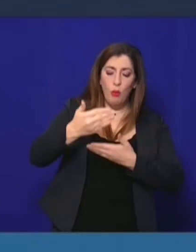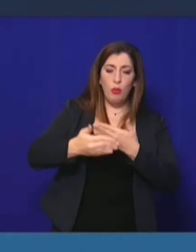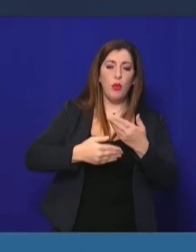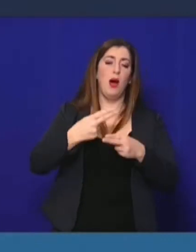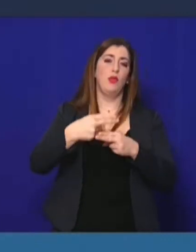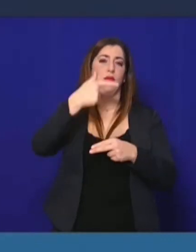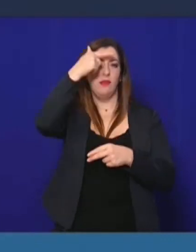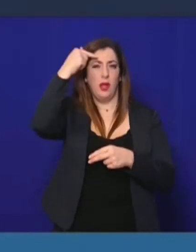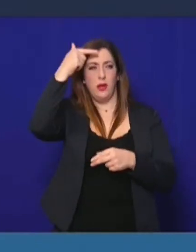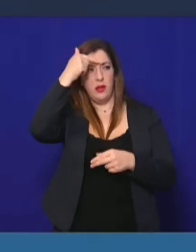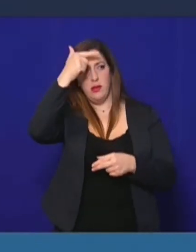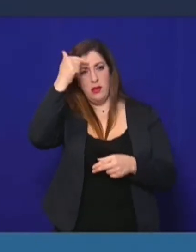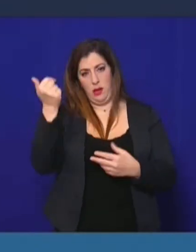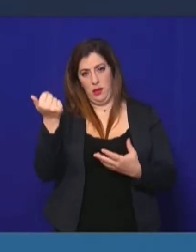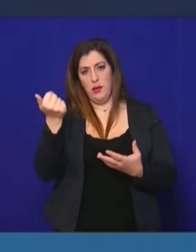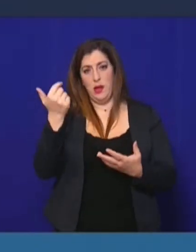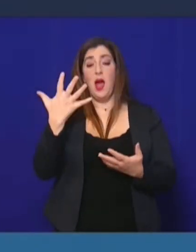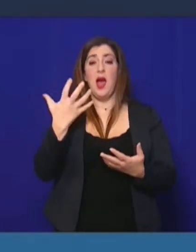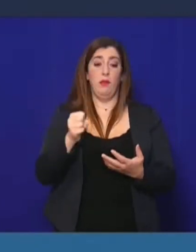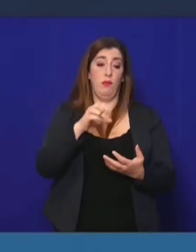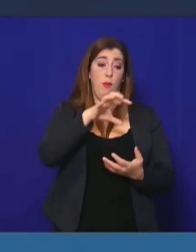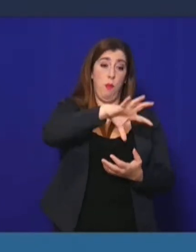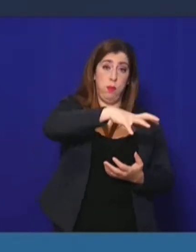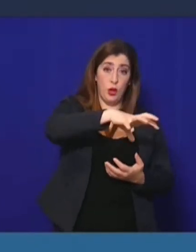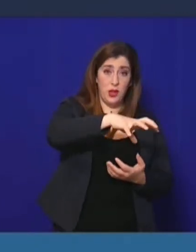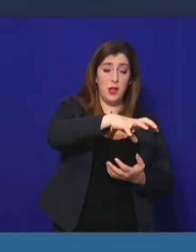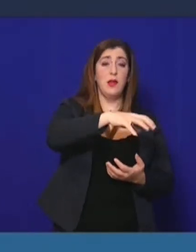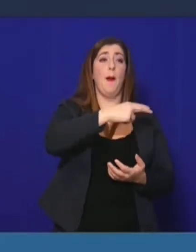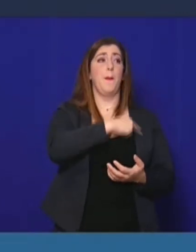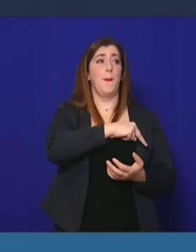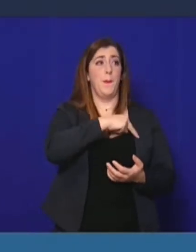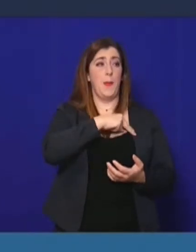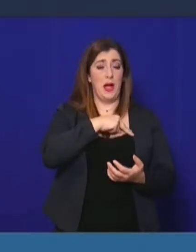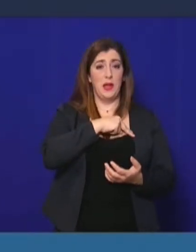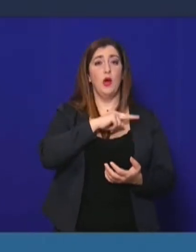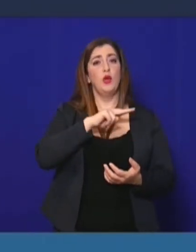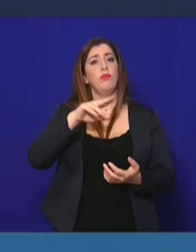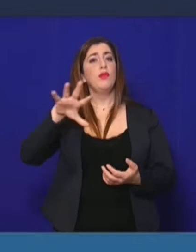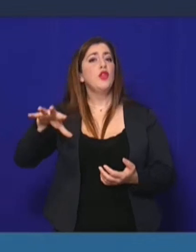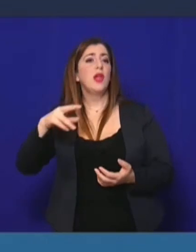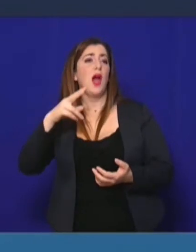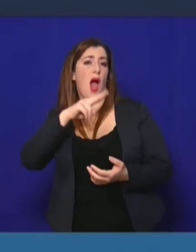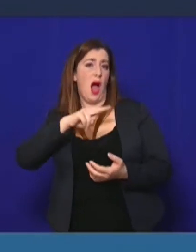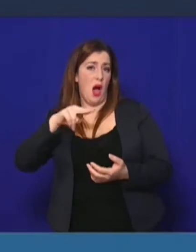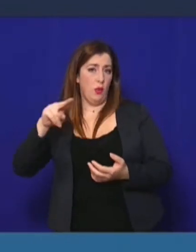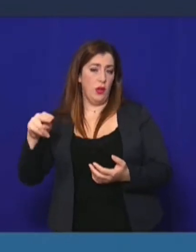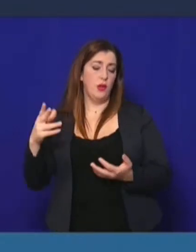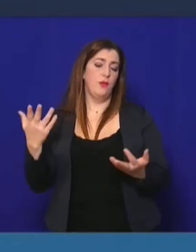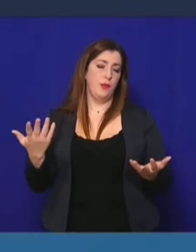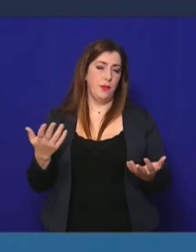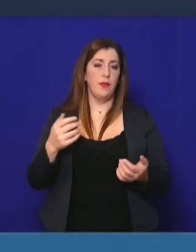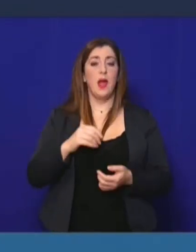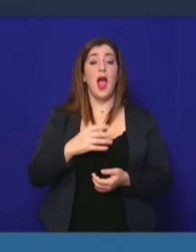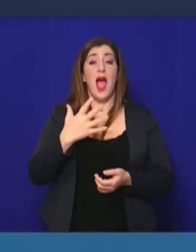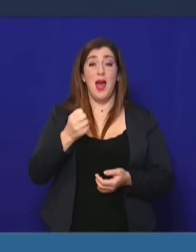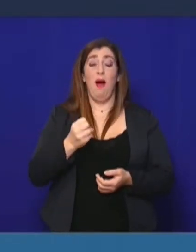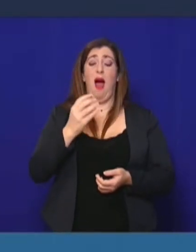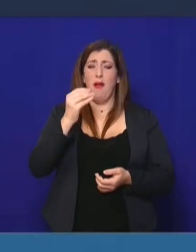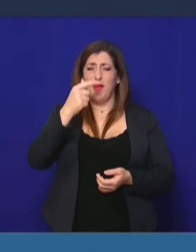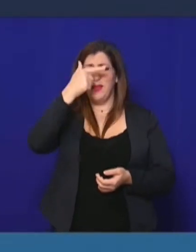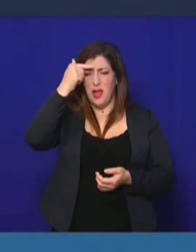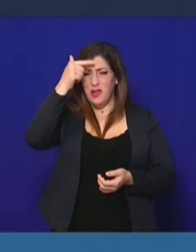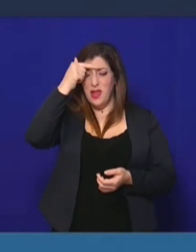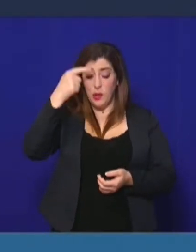fil-ħabs ta' Malta bħalma qegħdin taraw minn dit tabella n-numru ta' testijiet li qegħdin isiru kuljum huwa numru kbir ħafna